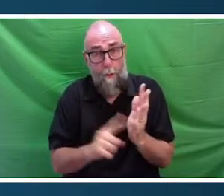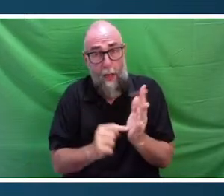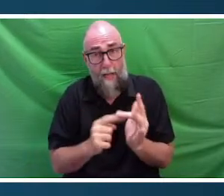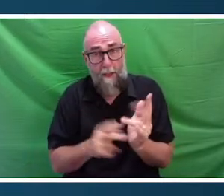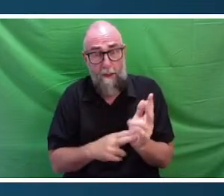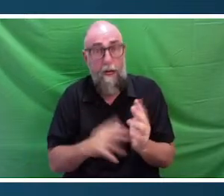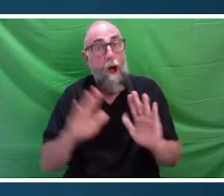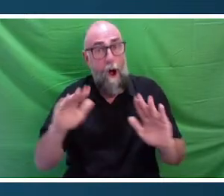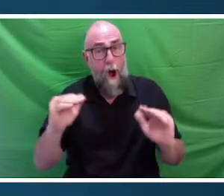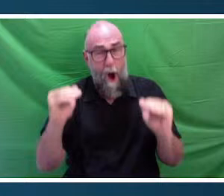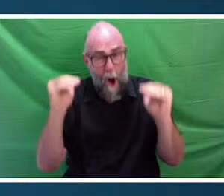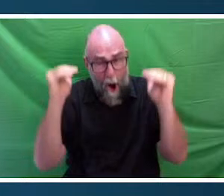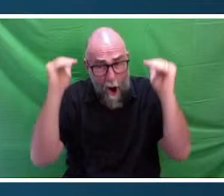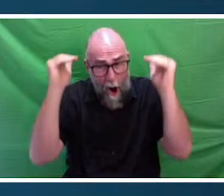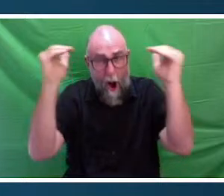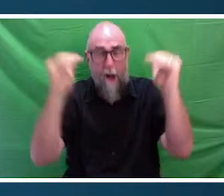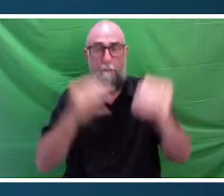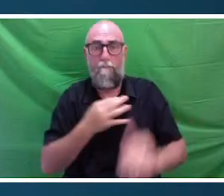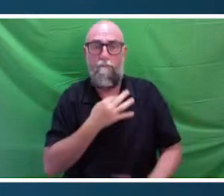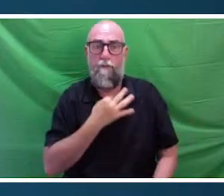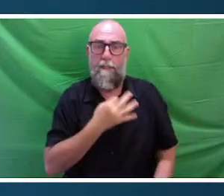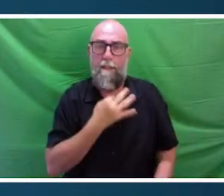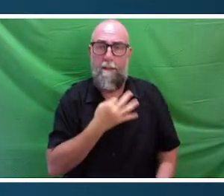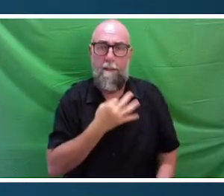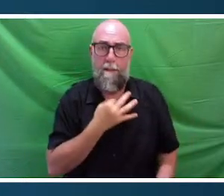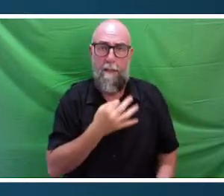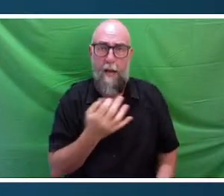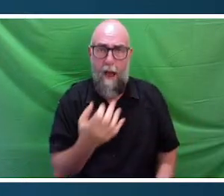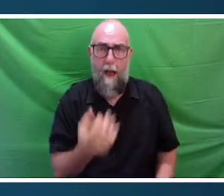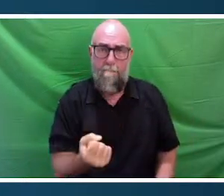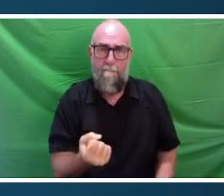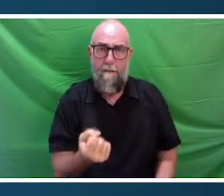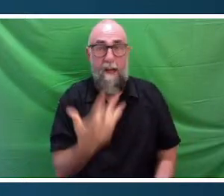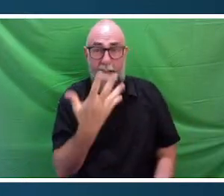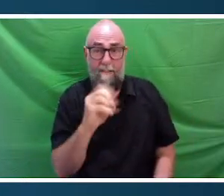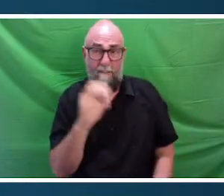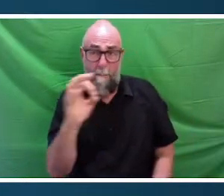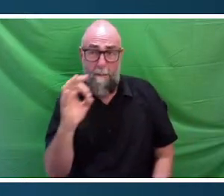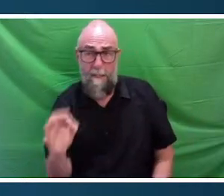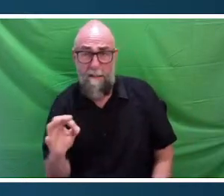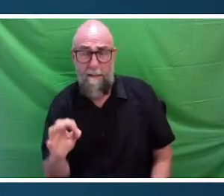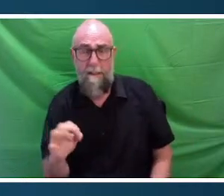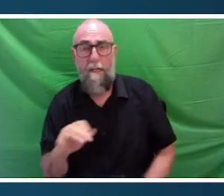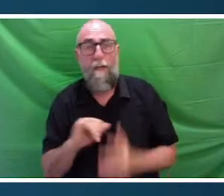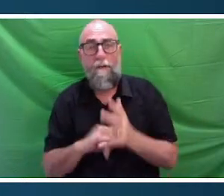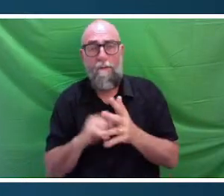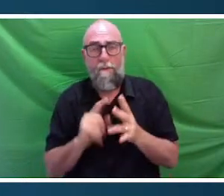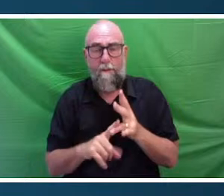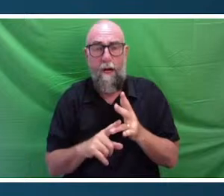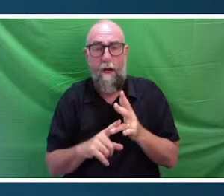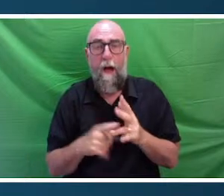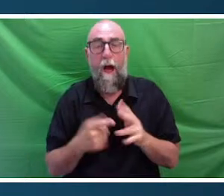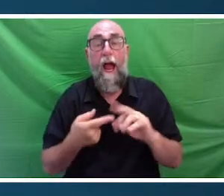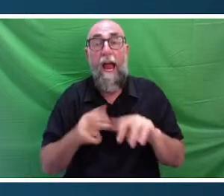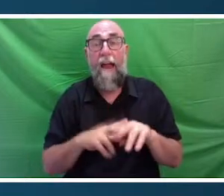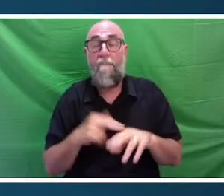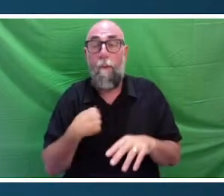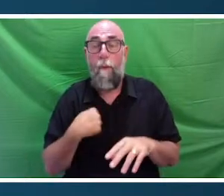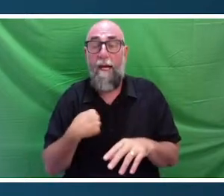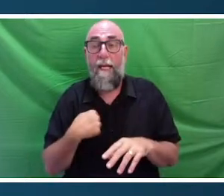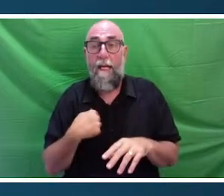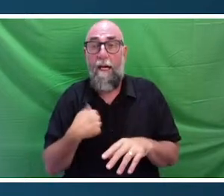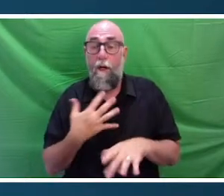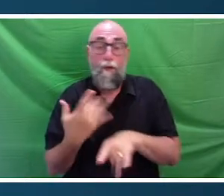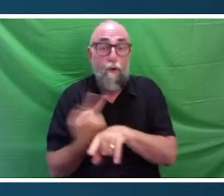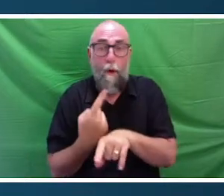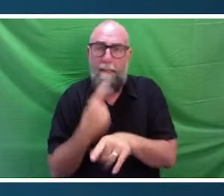those communities might generate more reactions and can even endanger them by trying to bring them into the light. So that's where